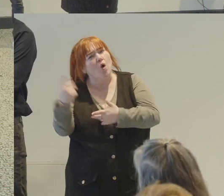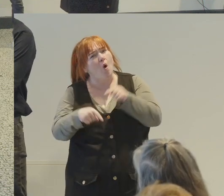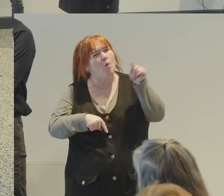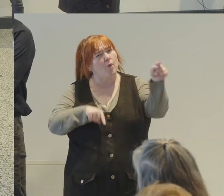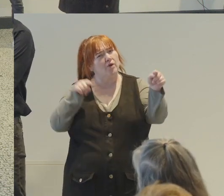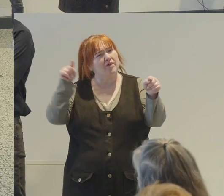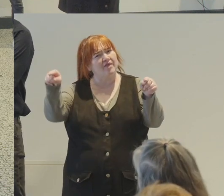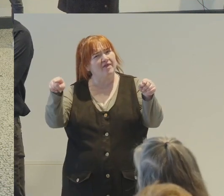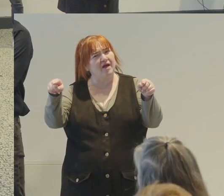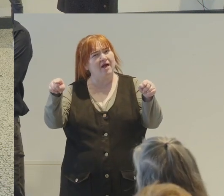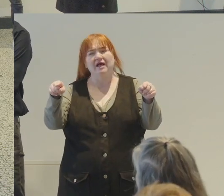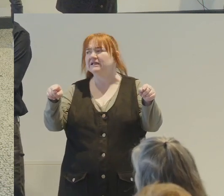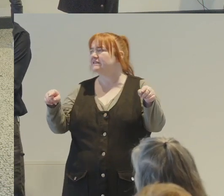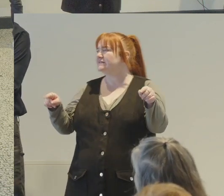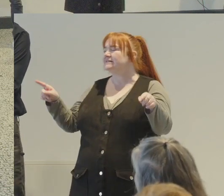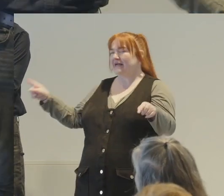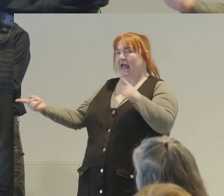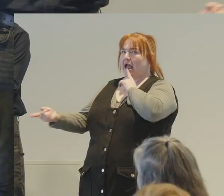These are all for me, I'm so sorry.